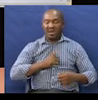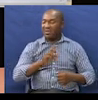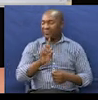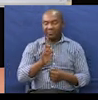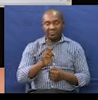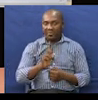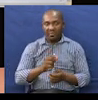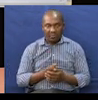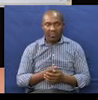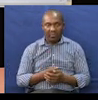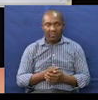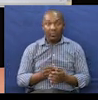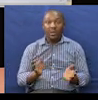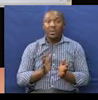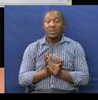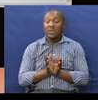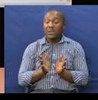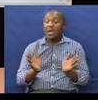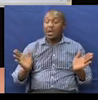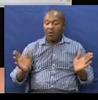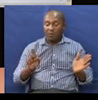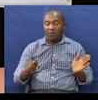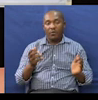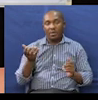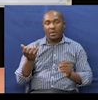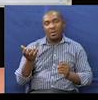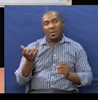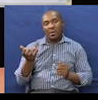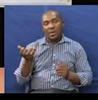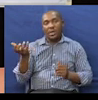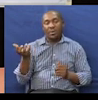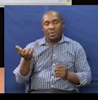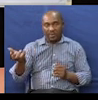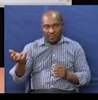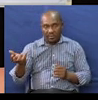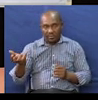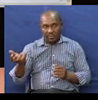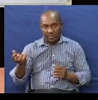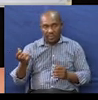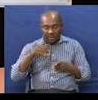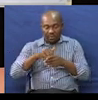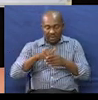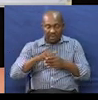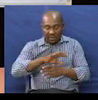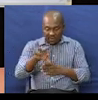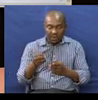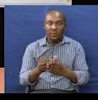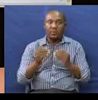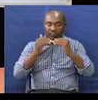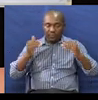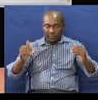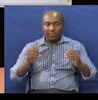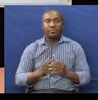sort of such resources. They were collectively owned by the whole society. Another